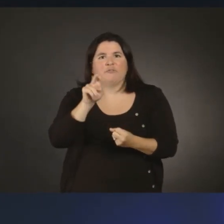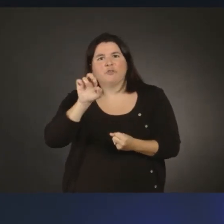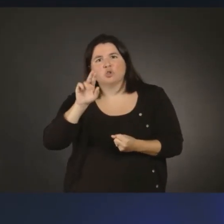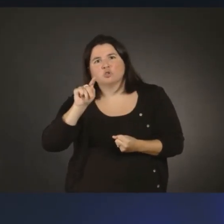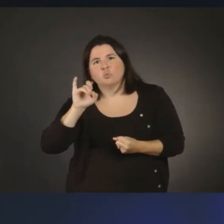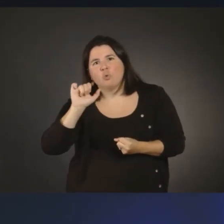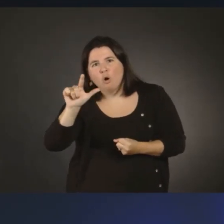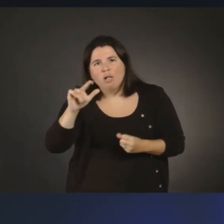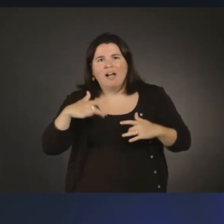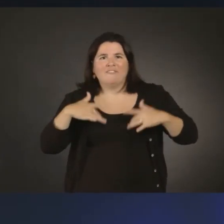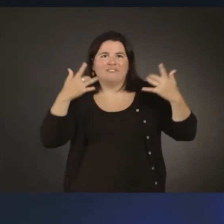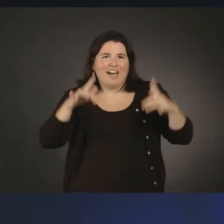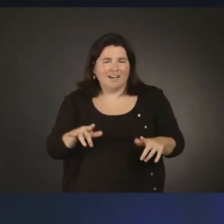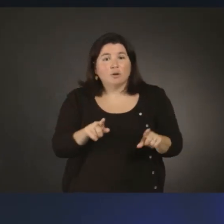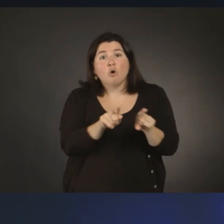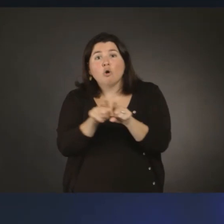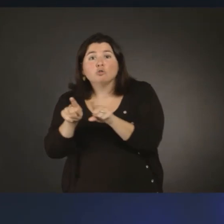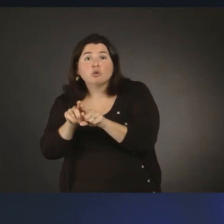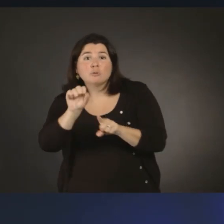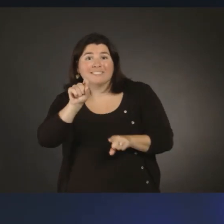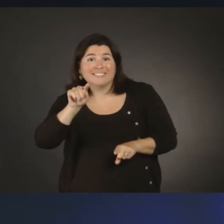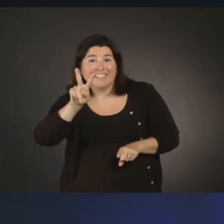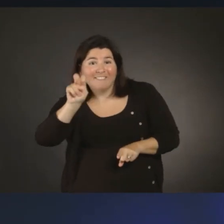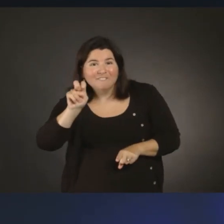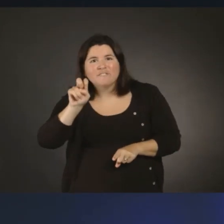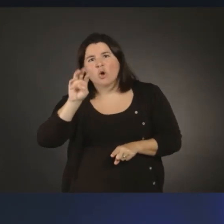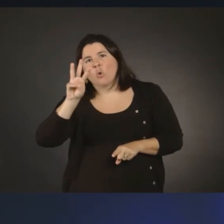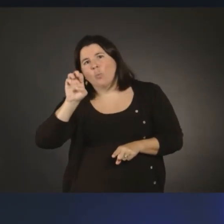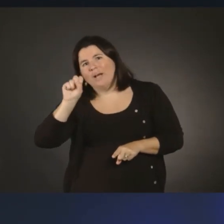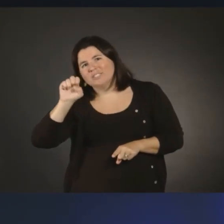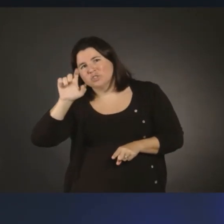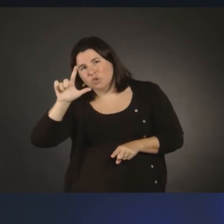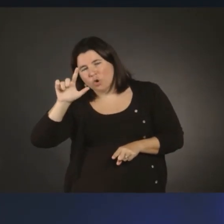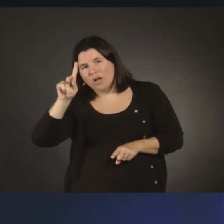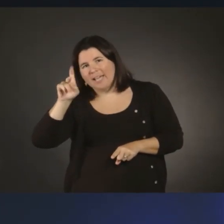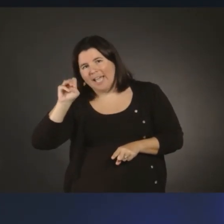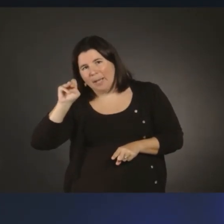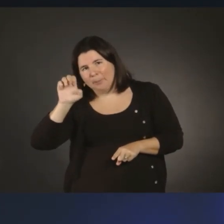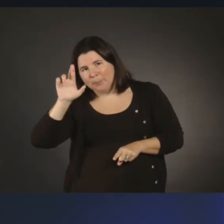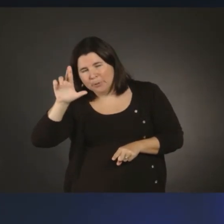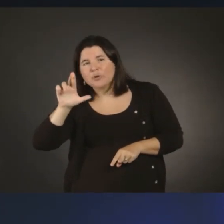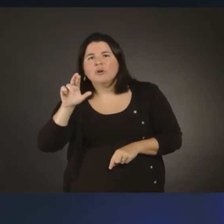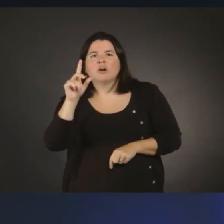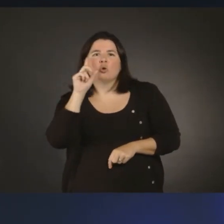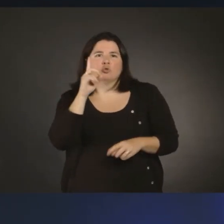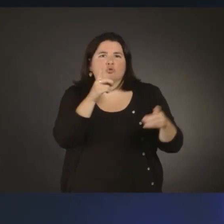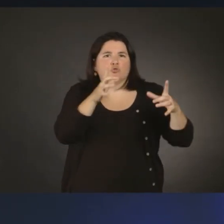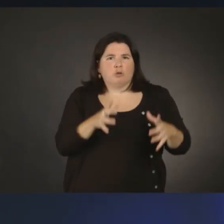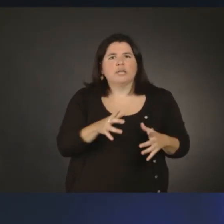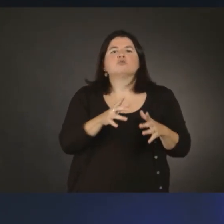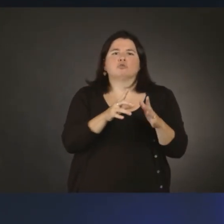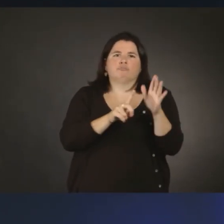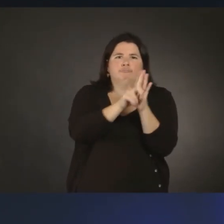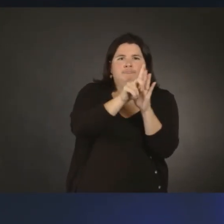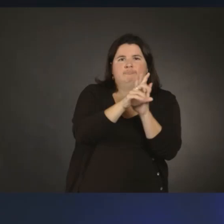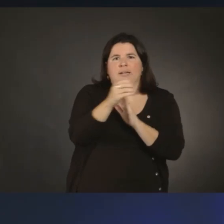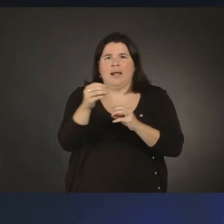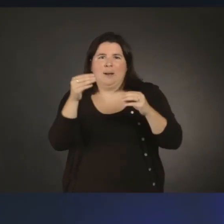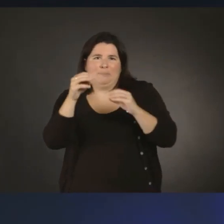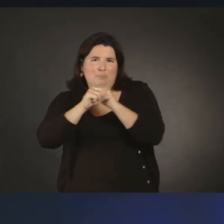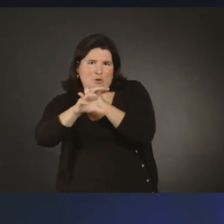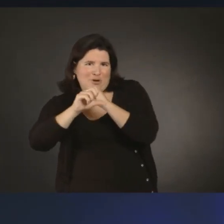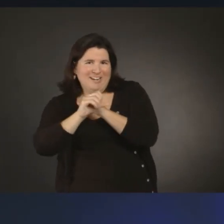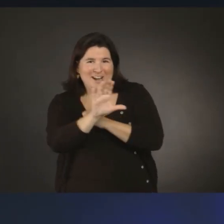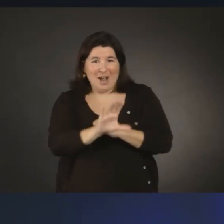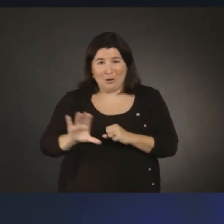Wesselkamper, our Director of Development and Marketing, and thanks to all of you for your support. As I mentioned